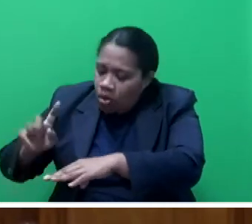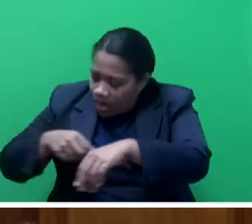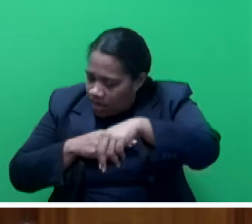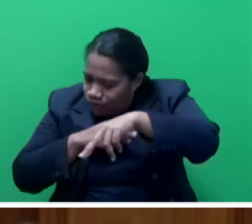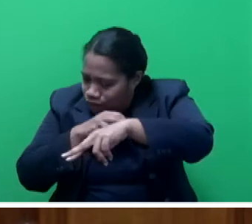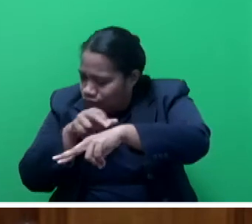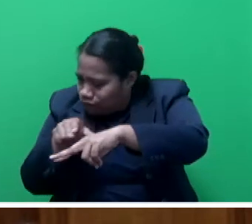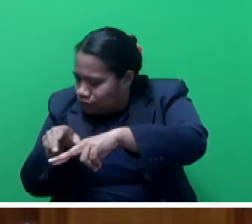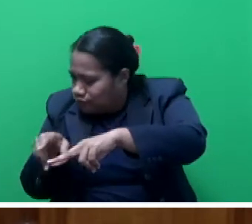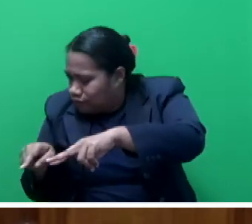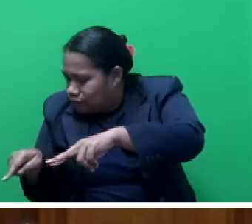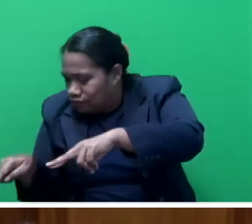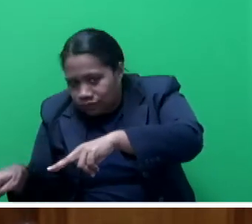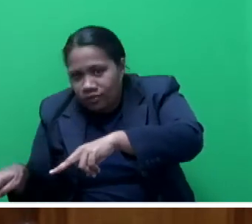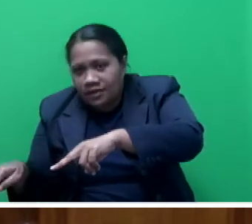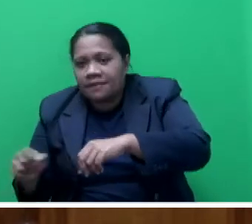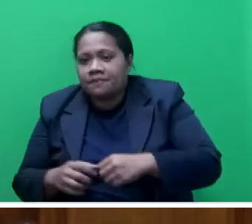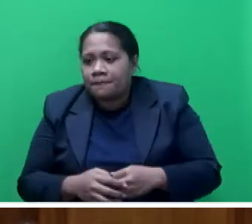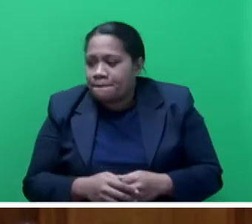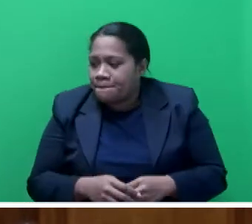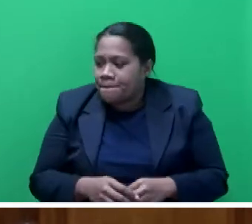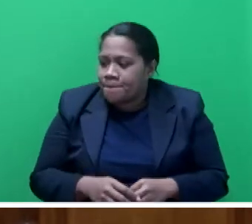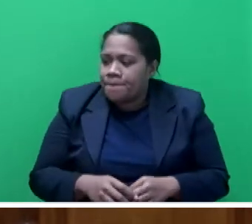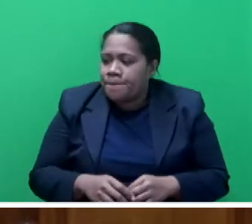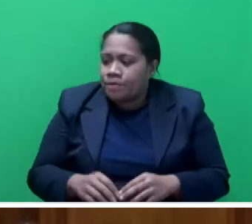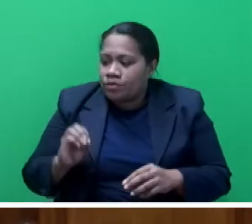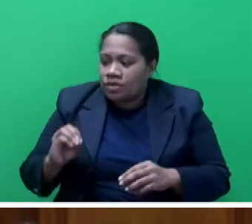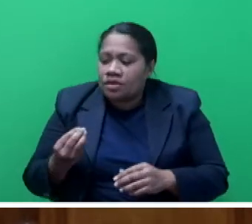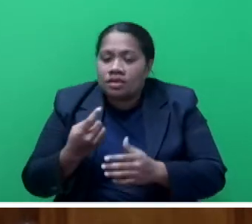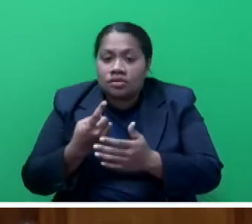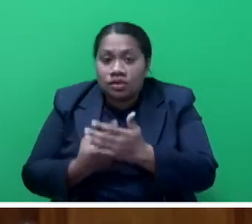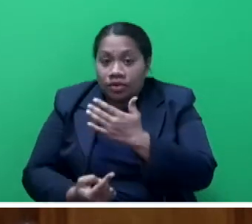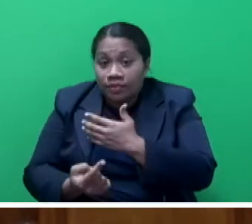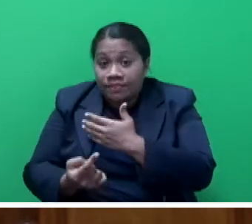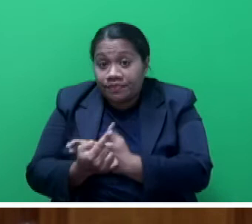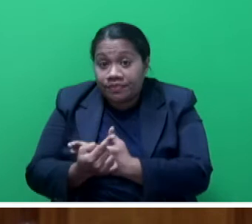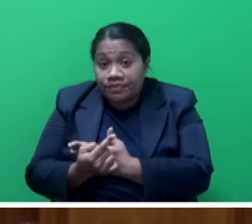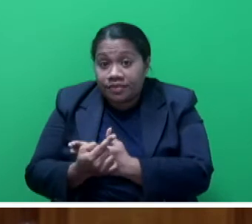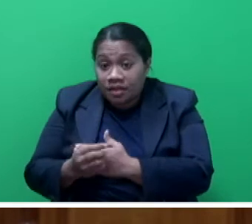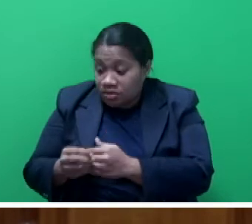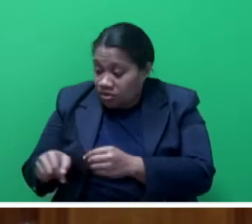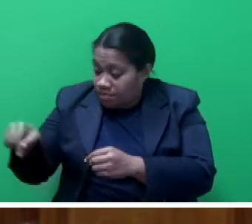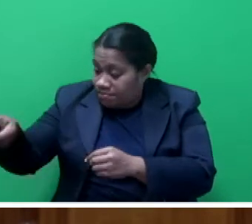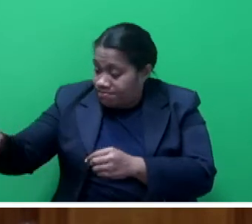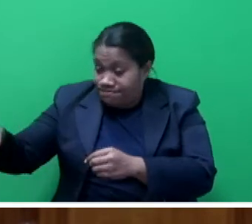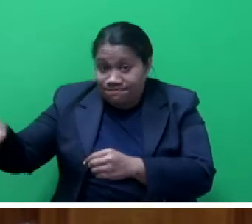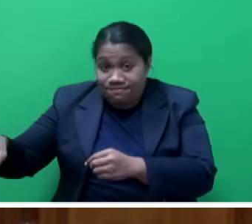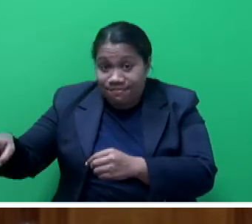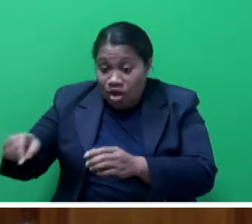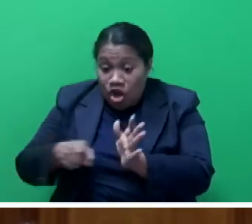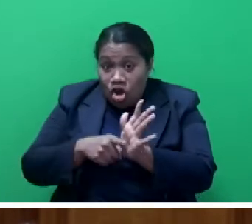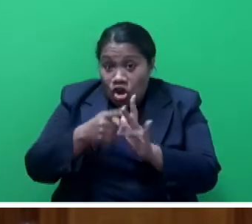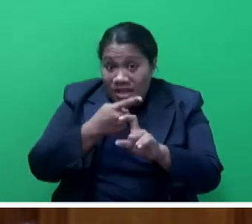of elimination, WEF team also carried out flushing works on the submarine pipes. That's on both ends of the river. On the Lokia side, they had